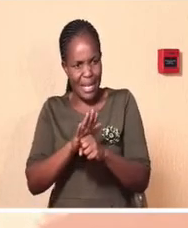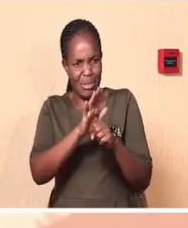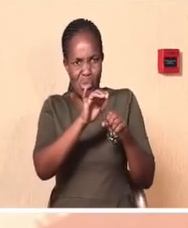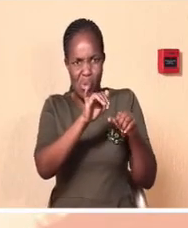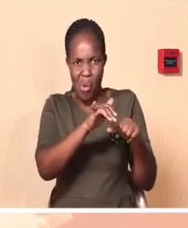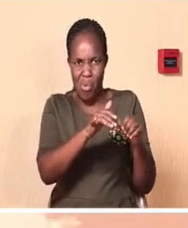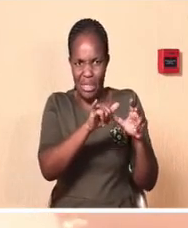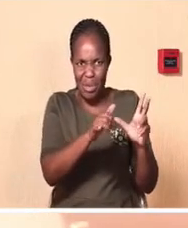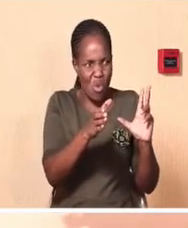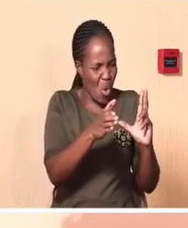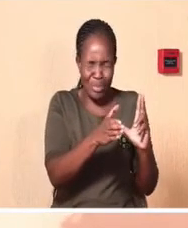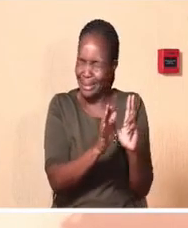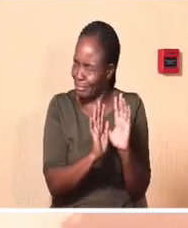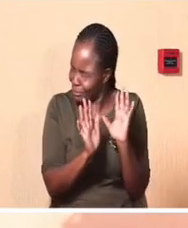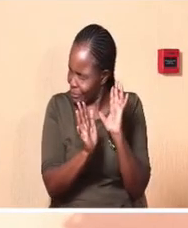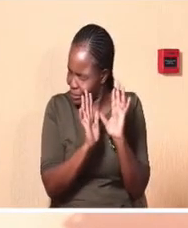like a bomb. Wow.